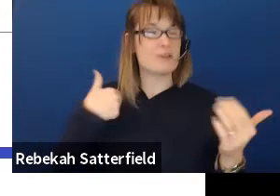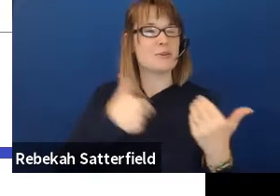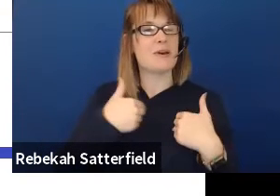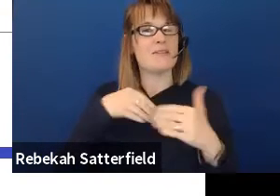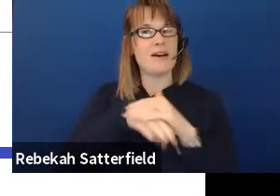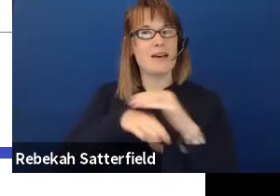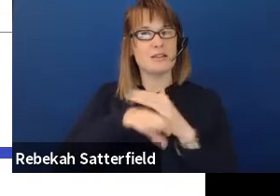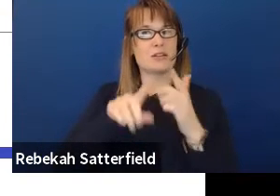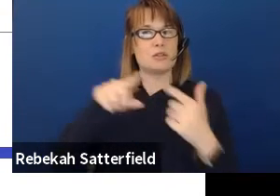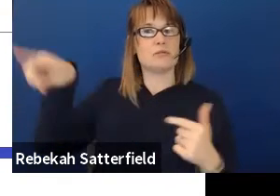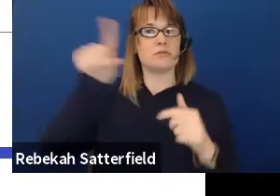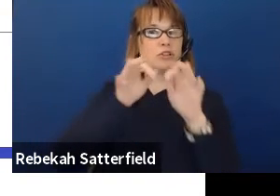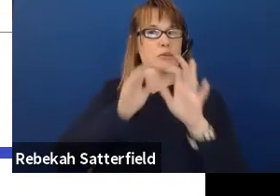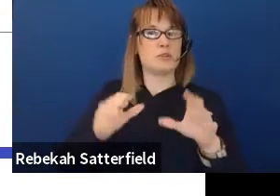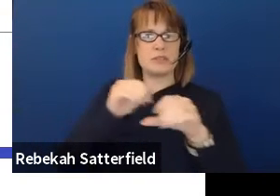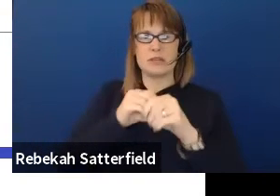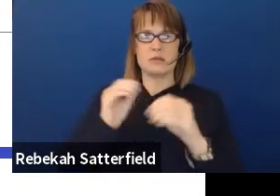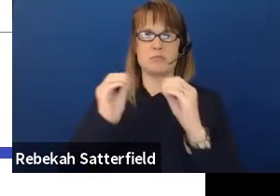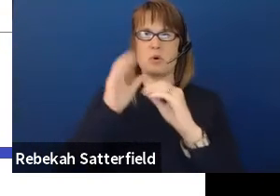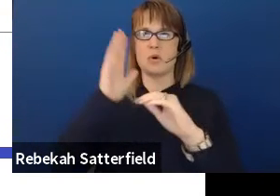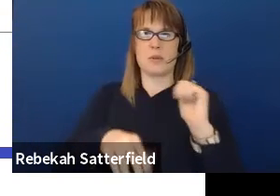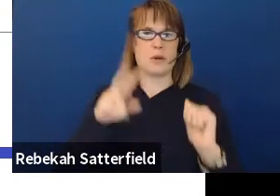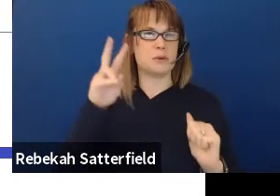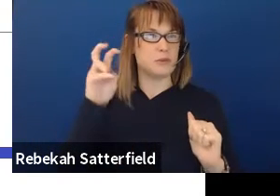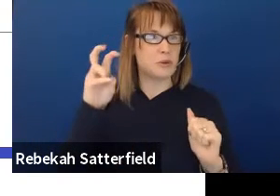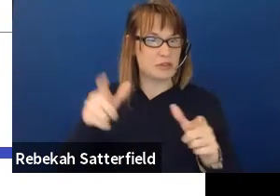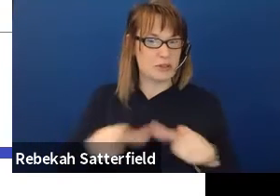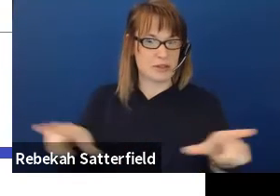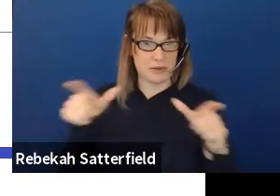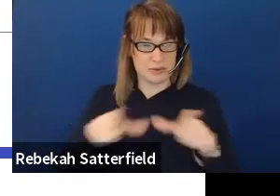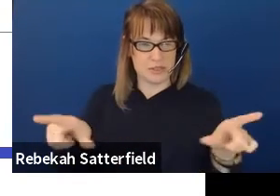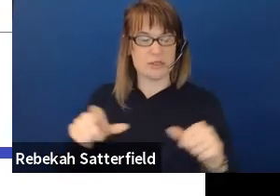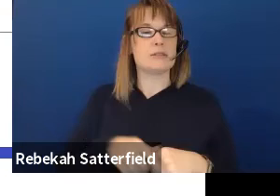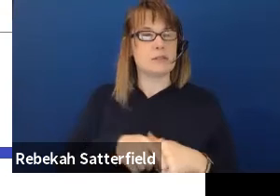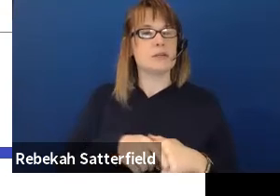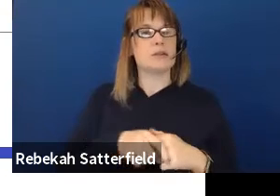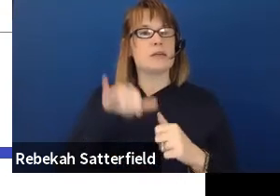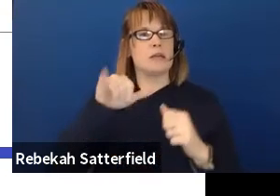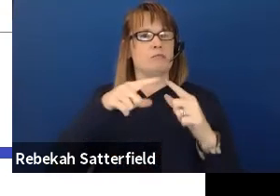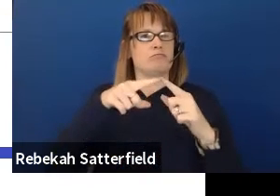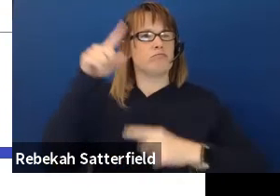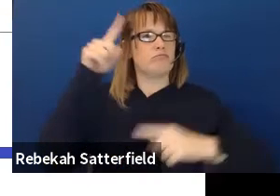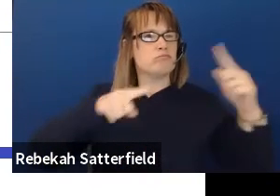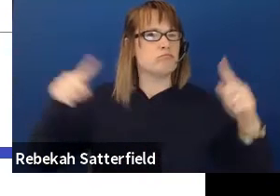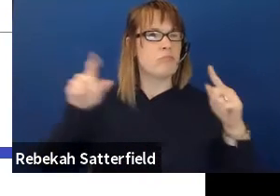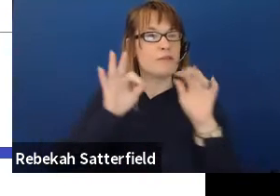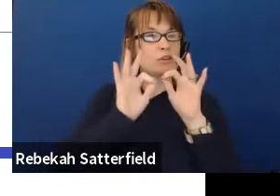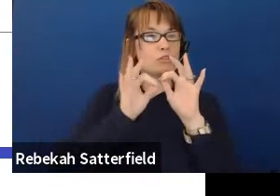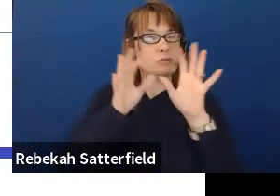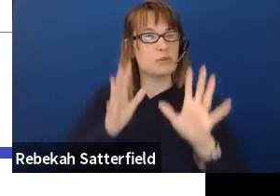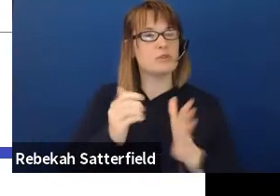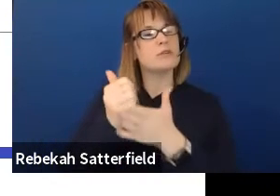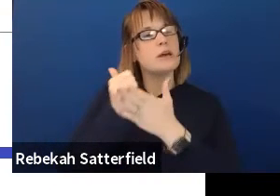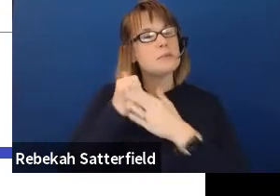to interpreters in more than 200 languages. Having such a wide range of interpreters helps ensure